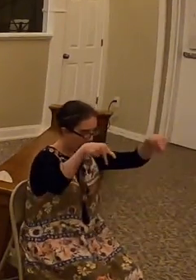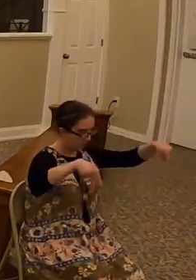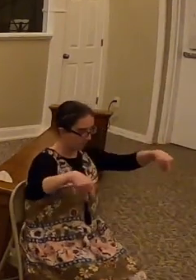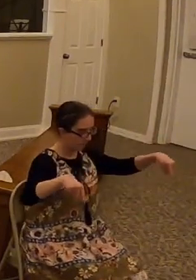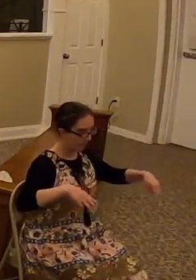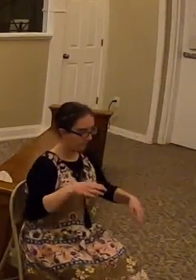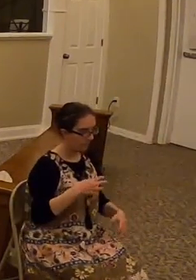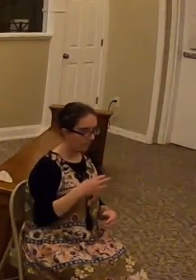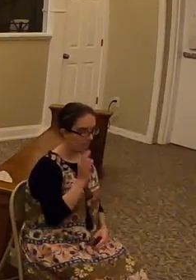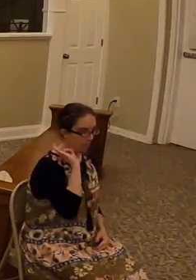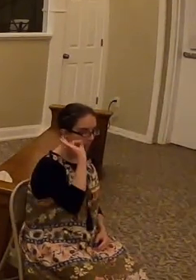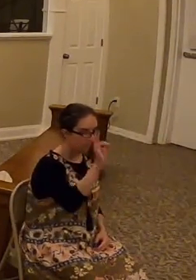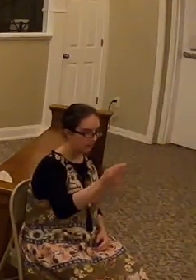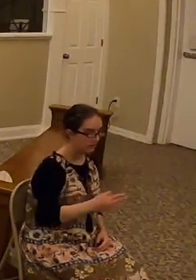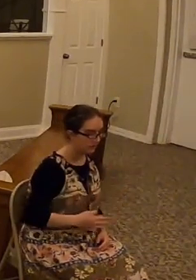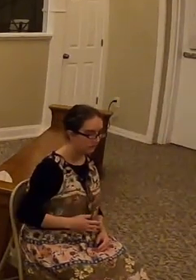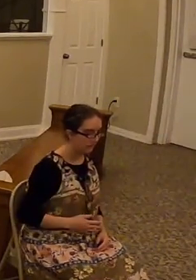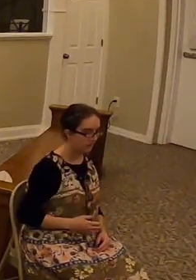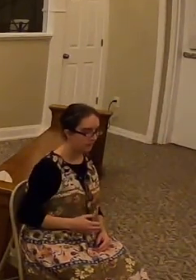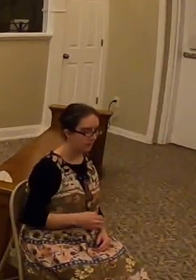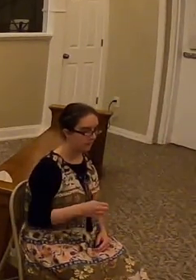and I preached my guts out, literally.